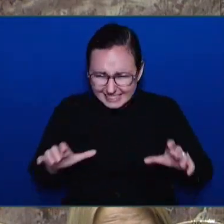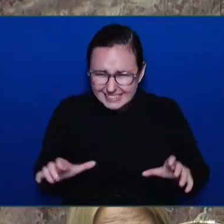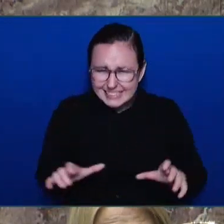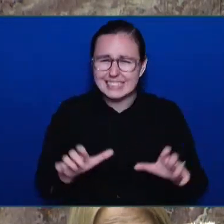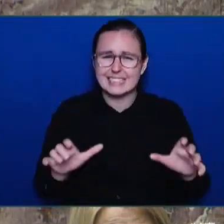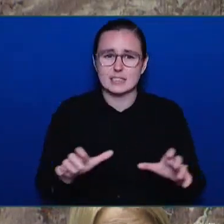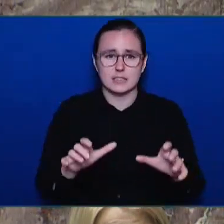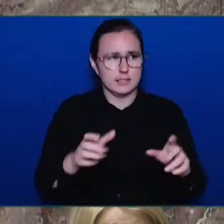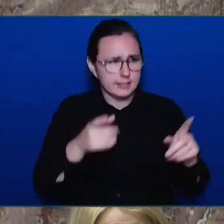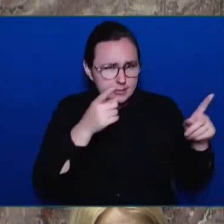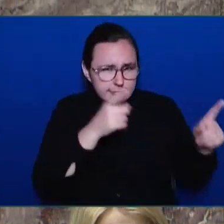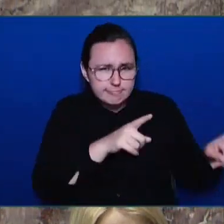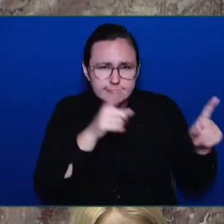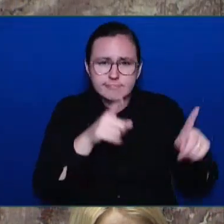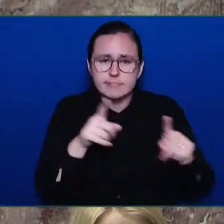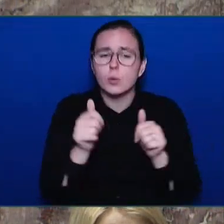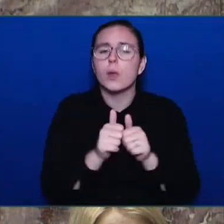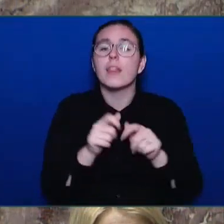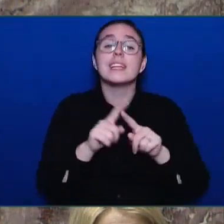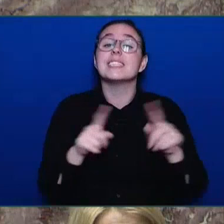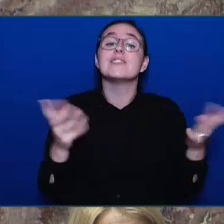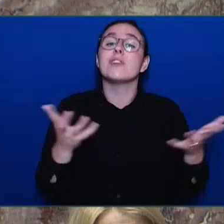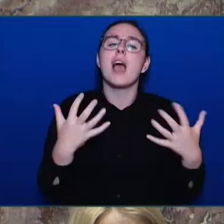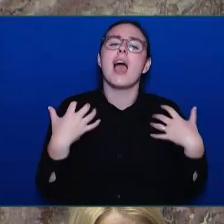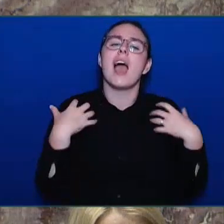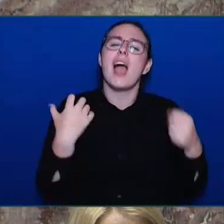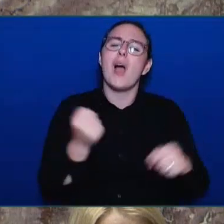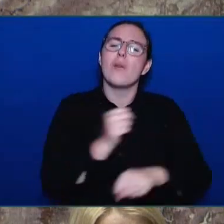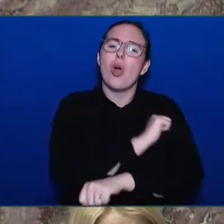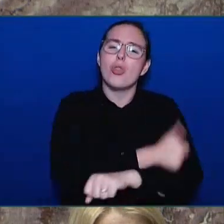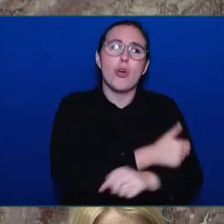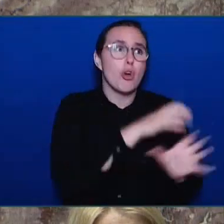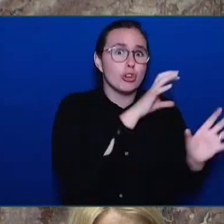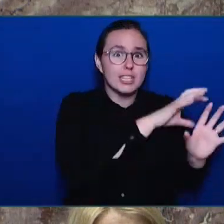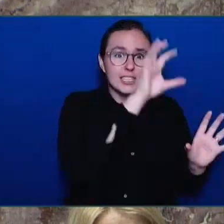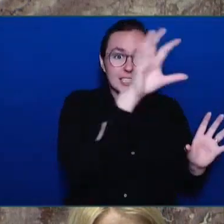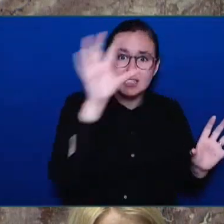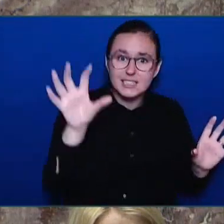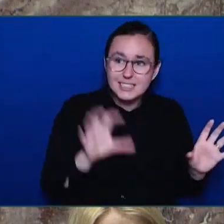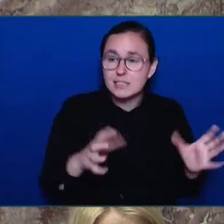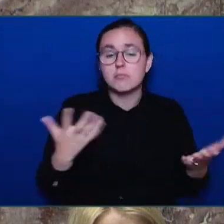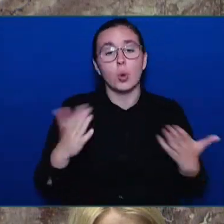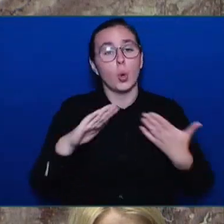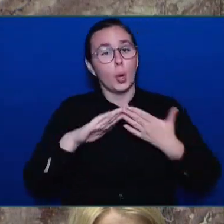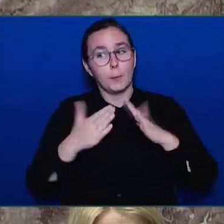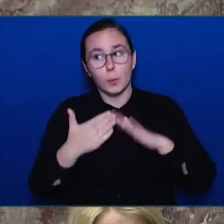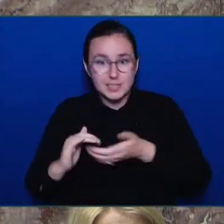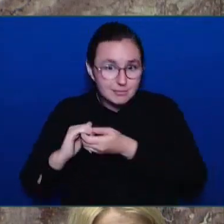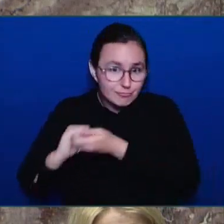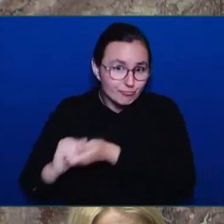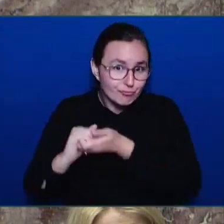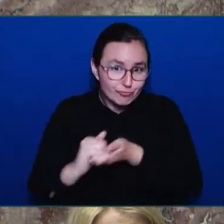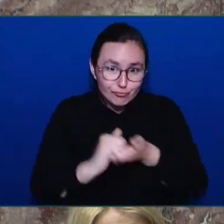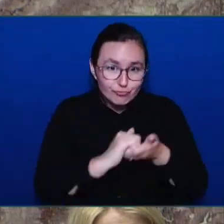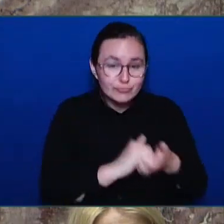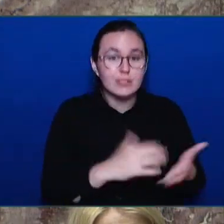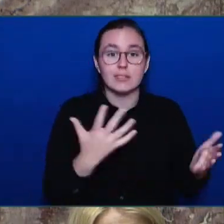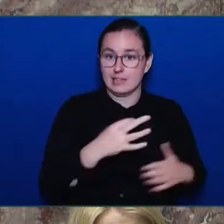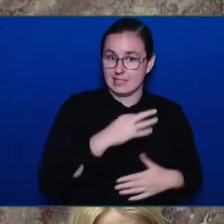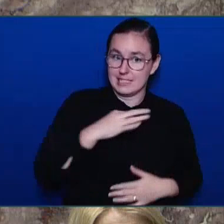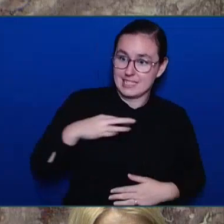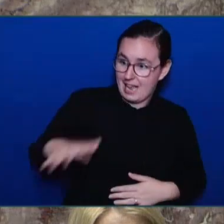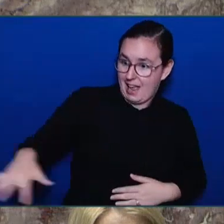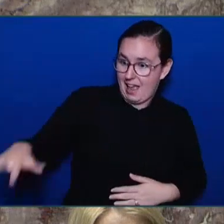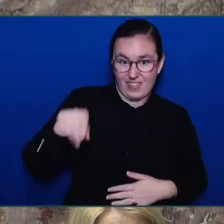partners, with frontline providers, that work is very much focused on the continuum of care and responses that is